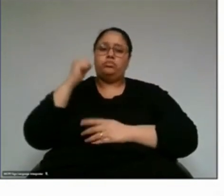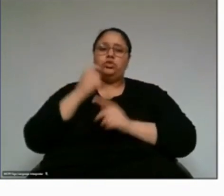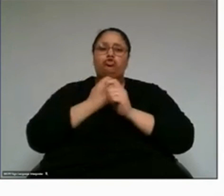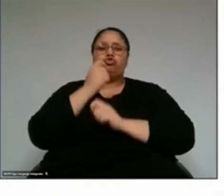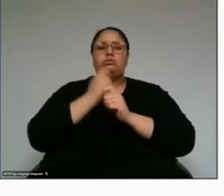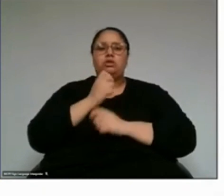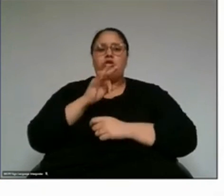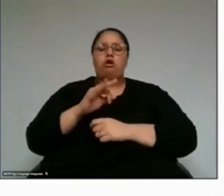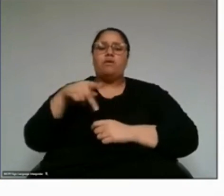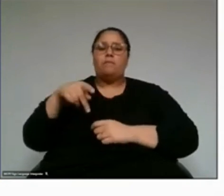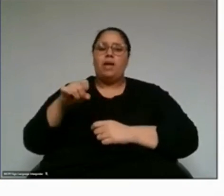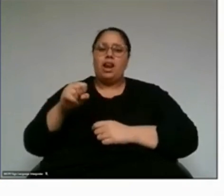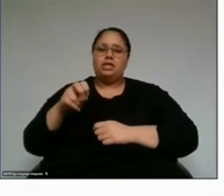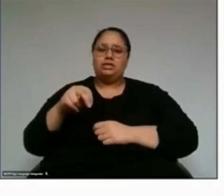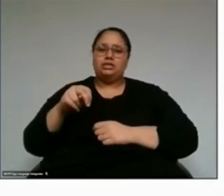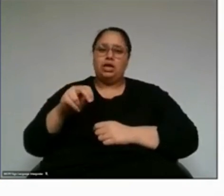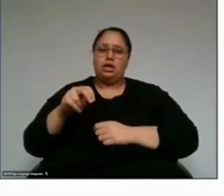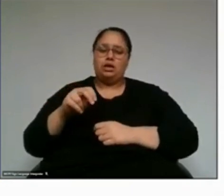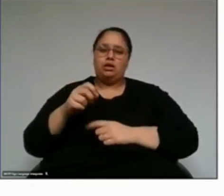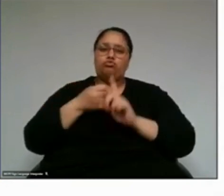of